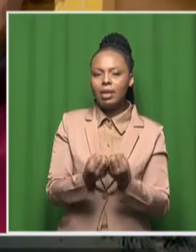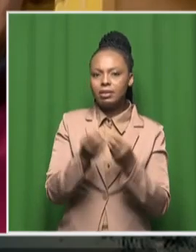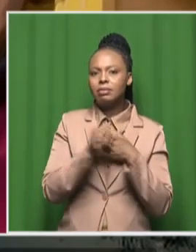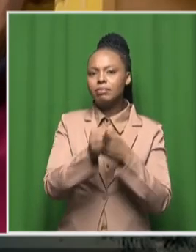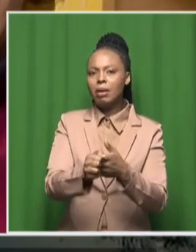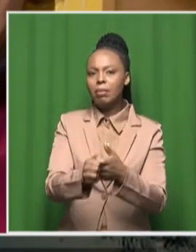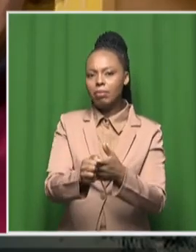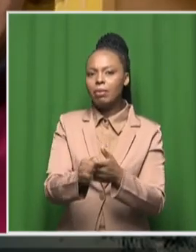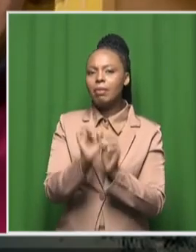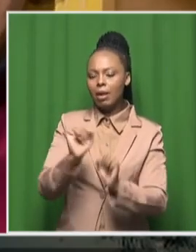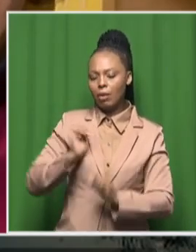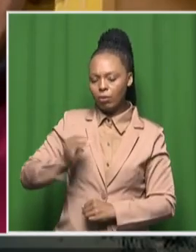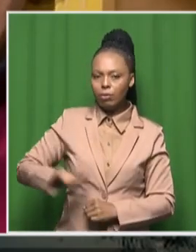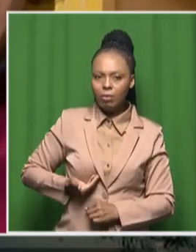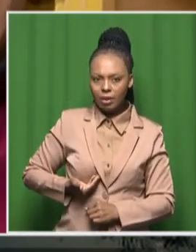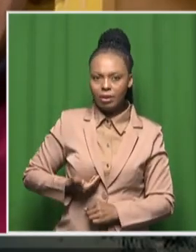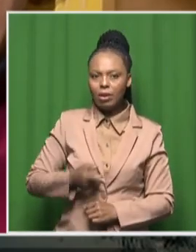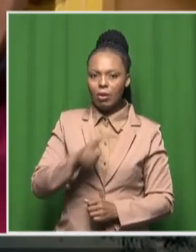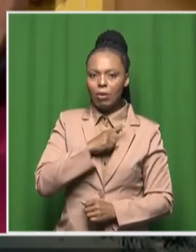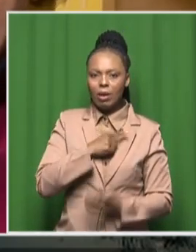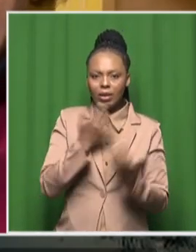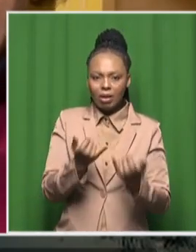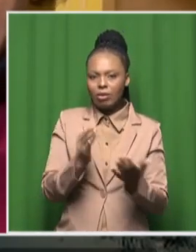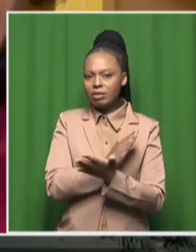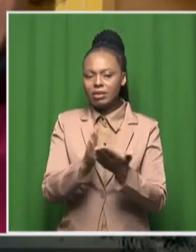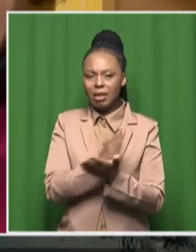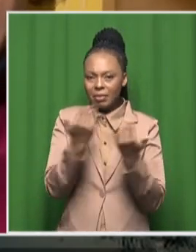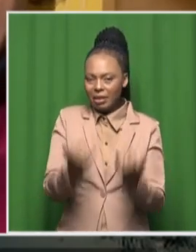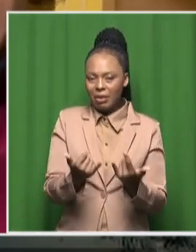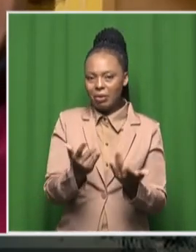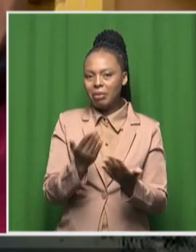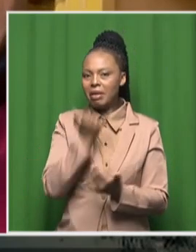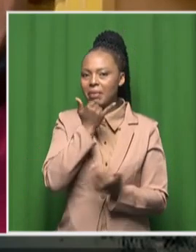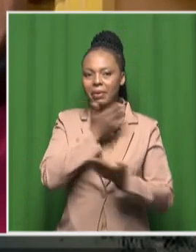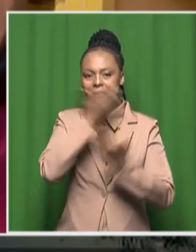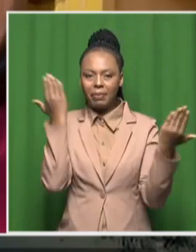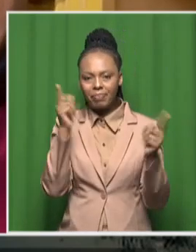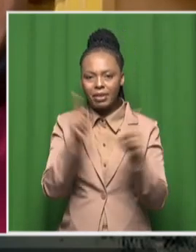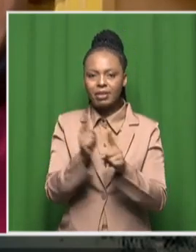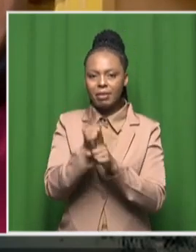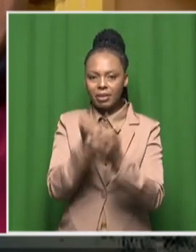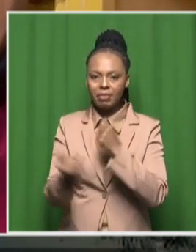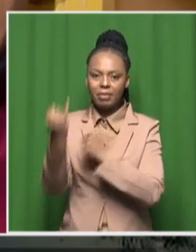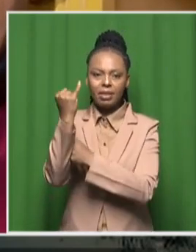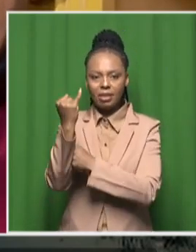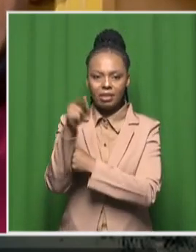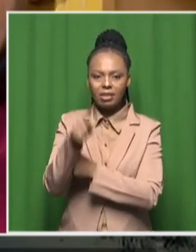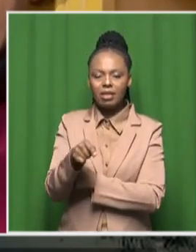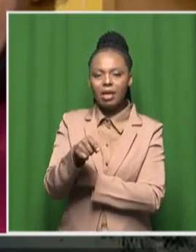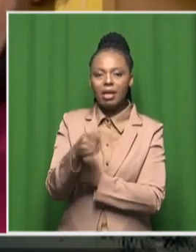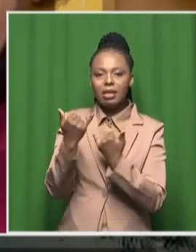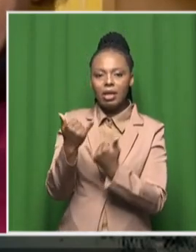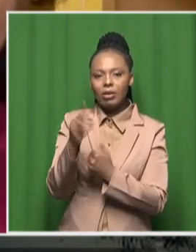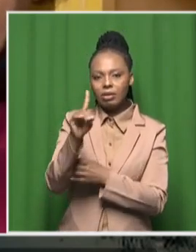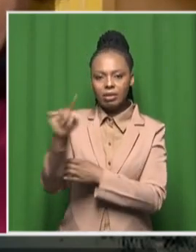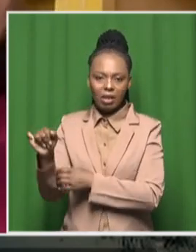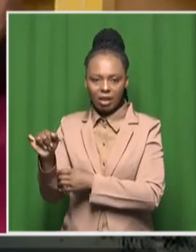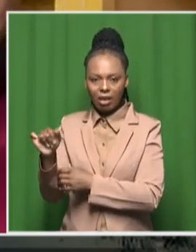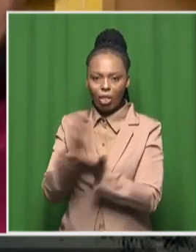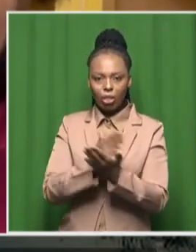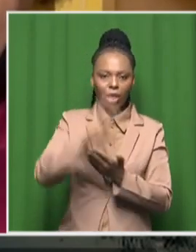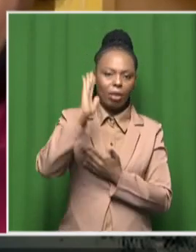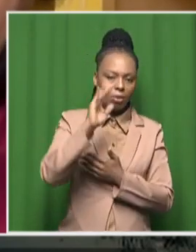Aang SAA, whose public participation has been unimpressive. We also had the Independent Democrats founded by Patricia de Lille, which was swallowed up by the DA,